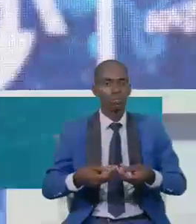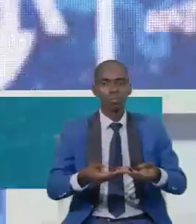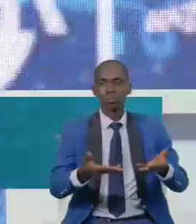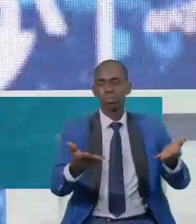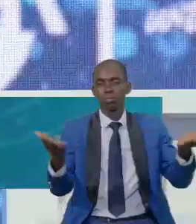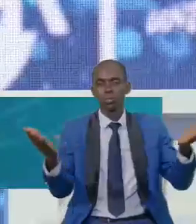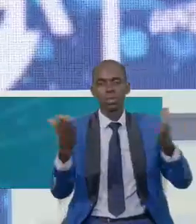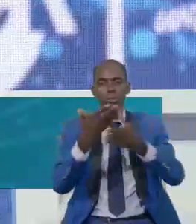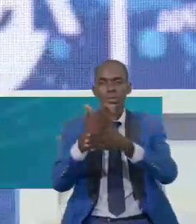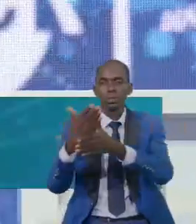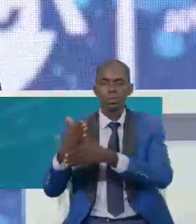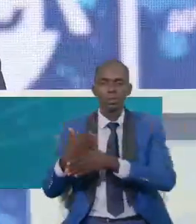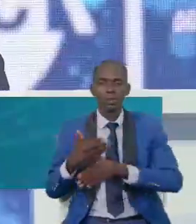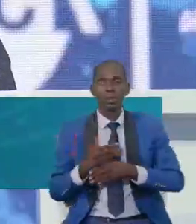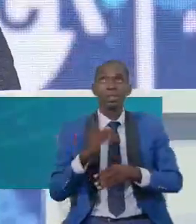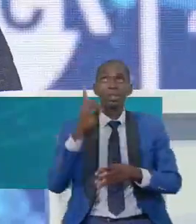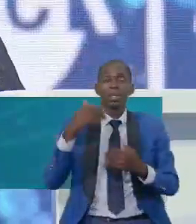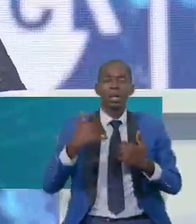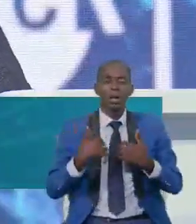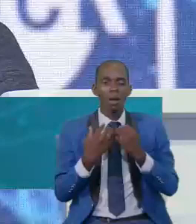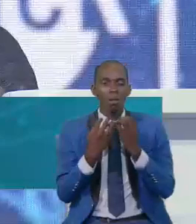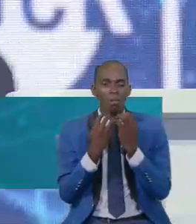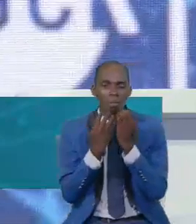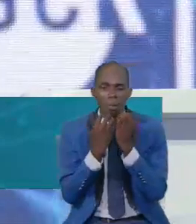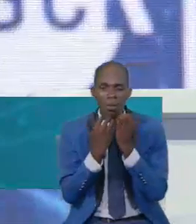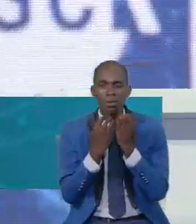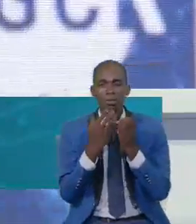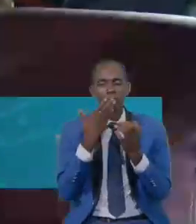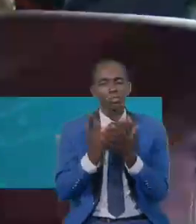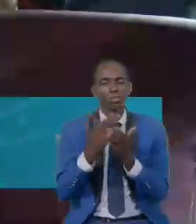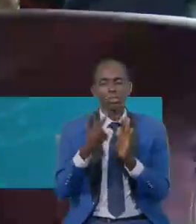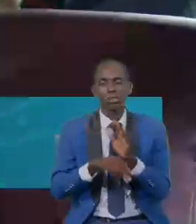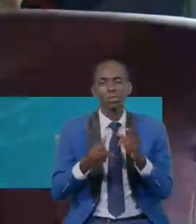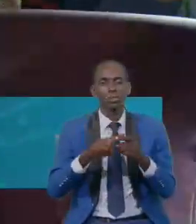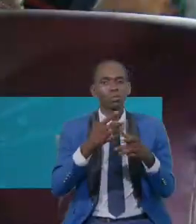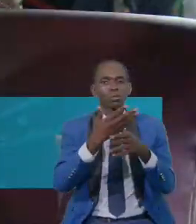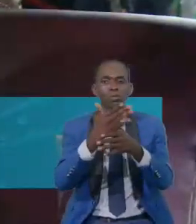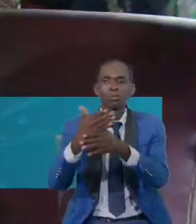He has precious goodness to distribute to everyone.